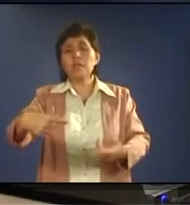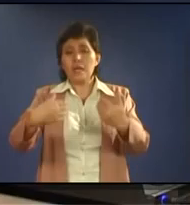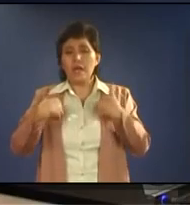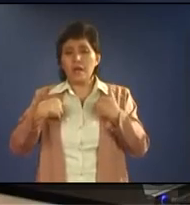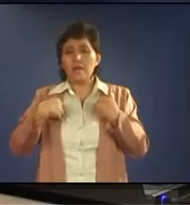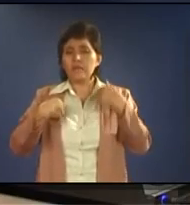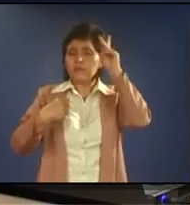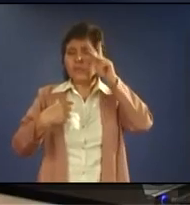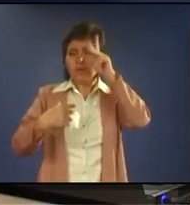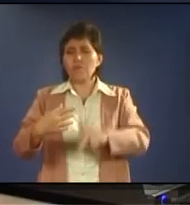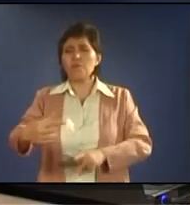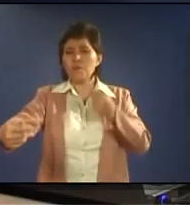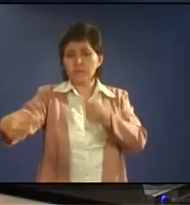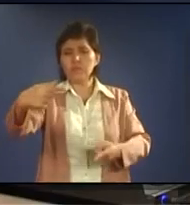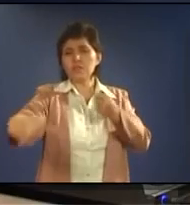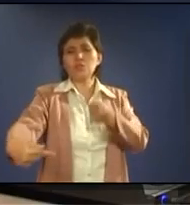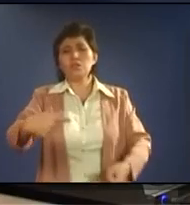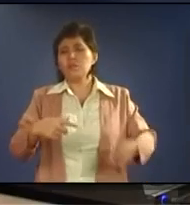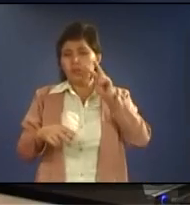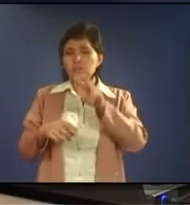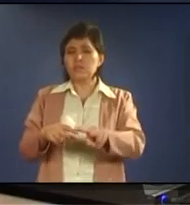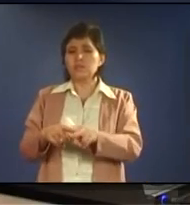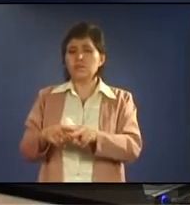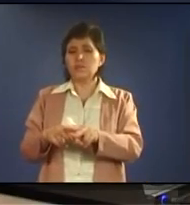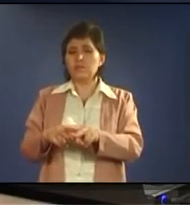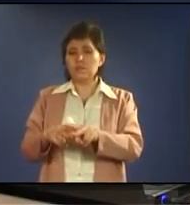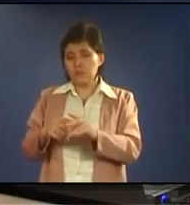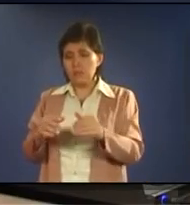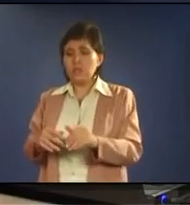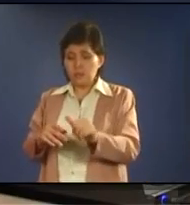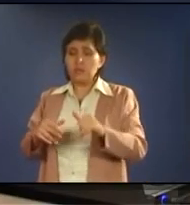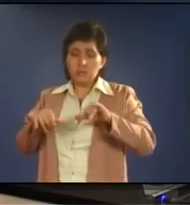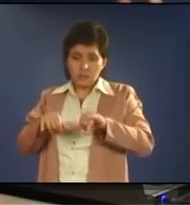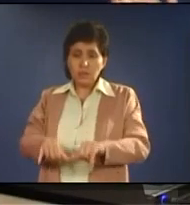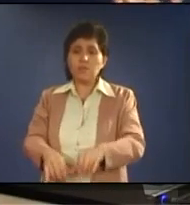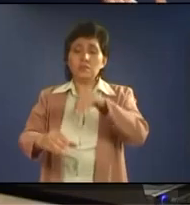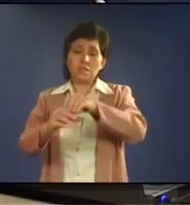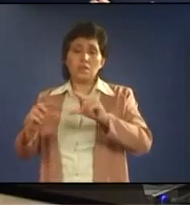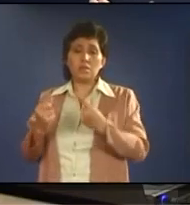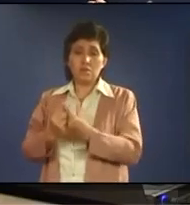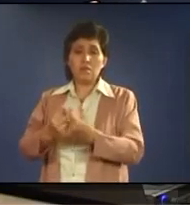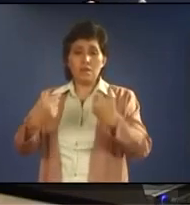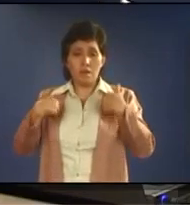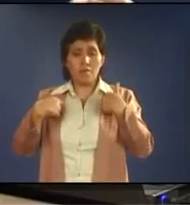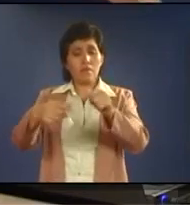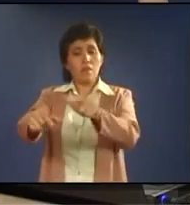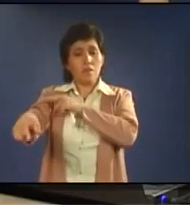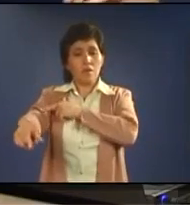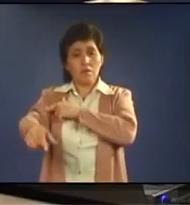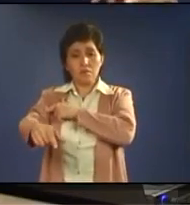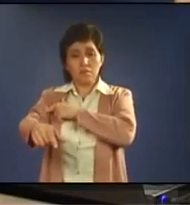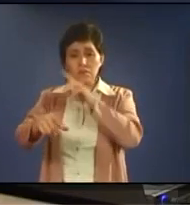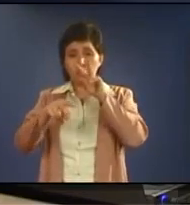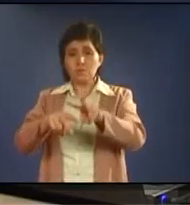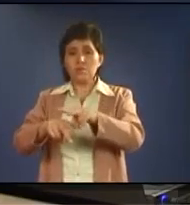cycling competition. Now, you see themselves forming into groups. Now, they would have a long extent of the road, but you see